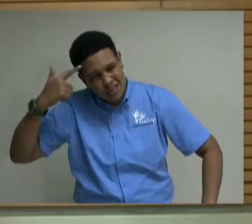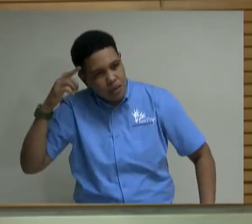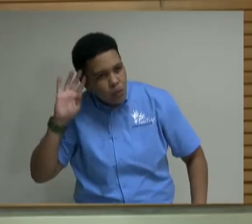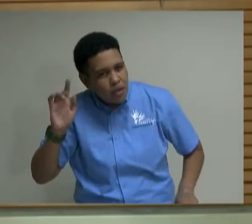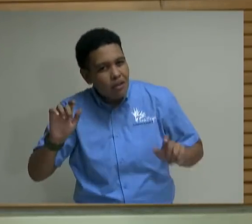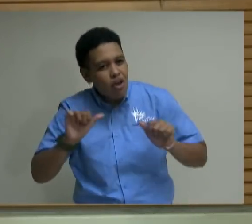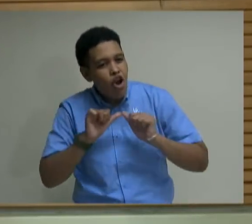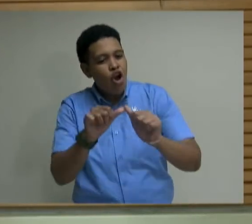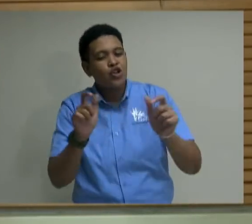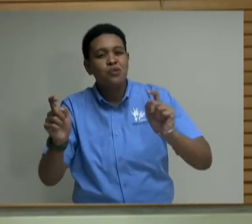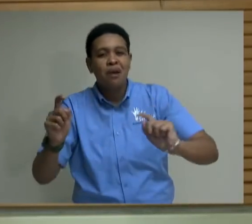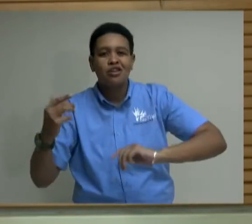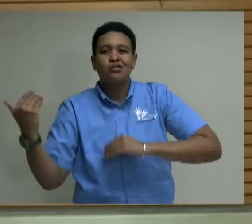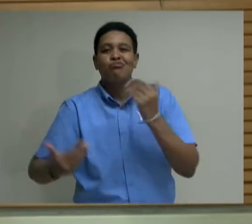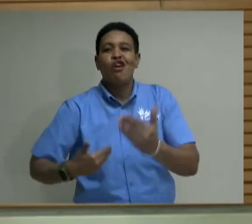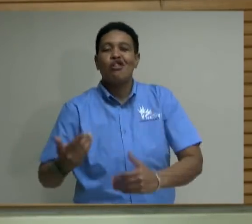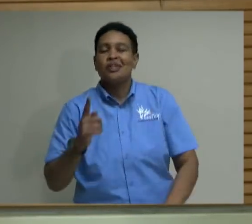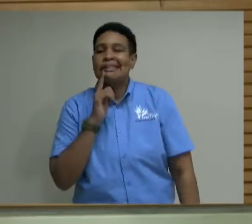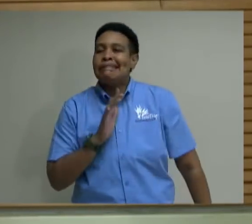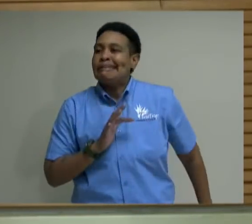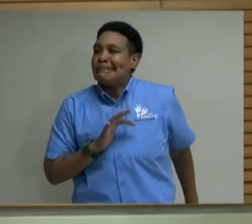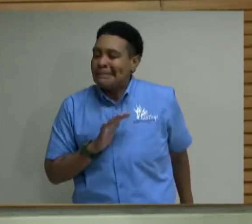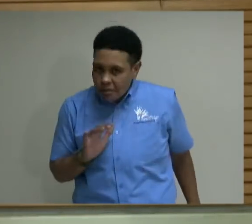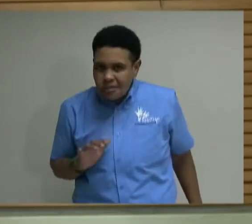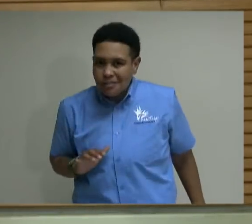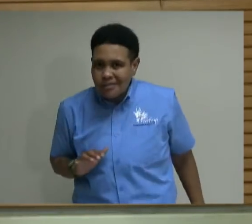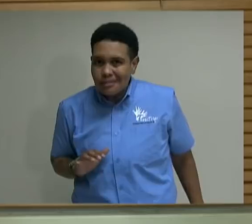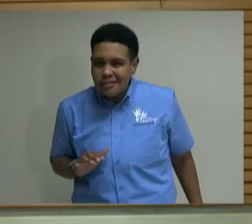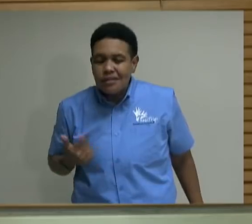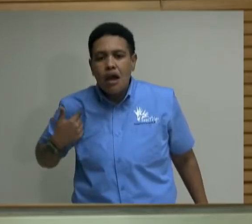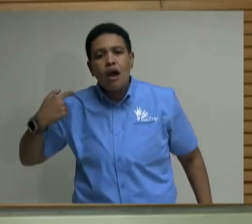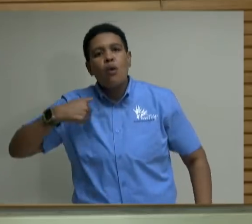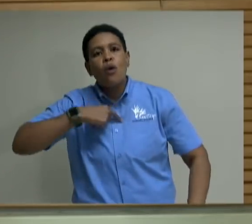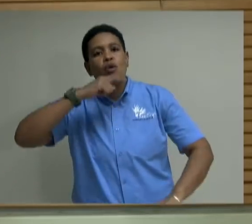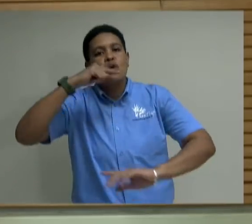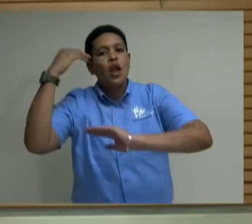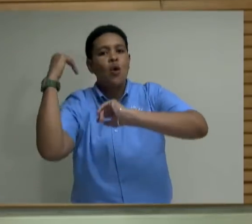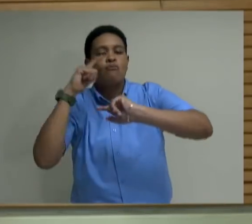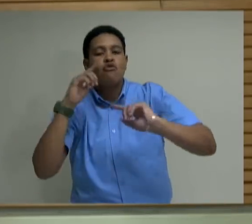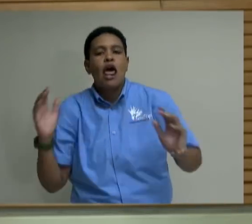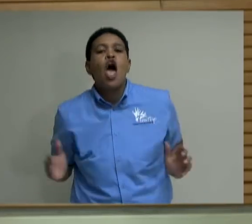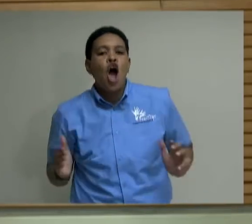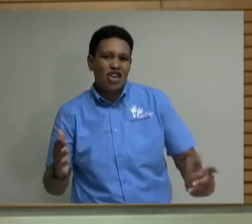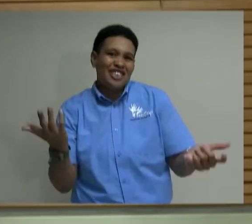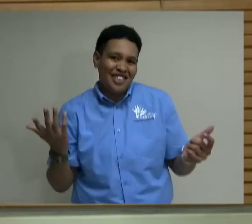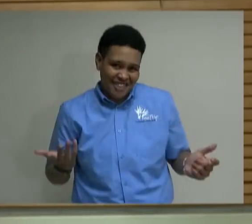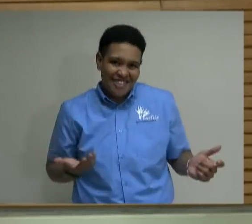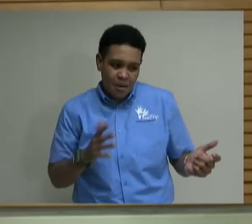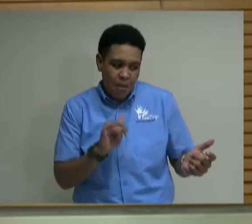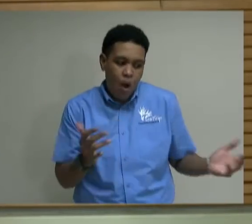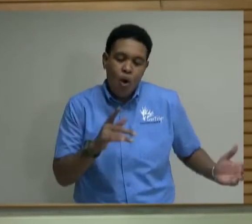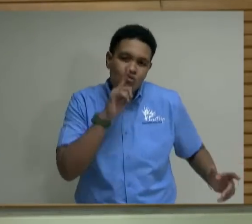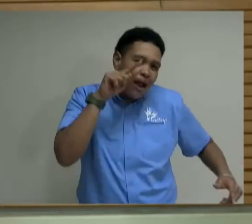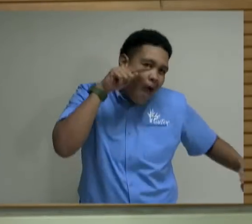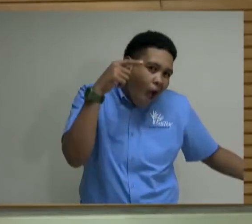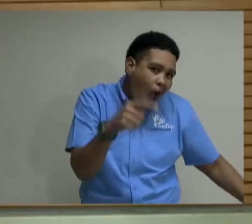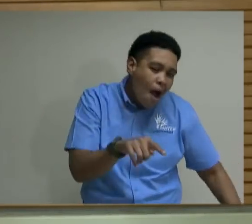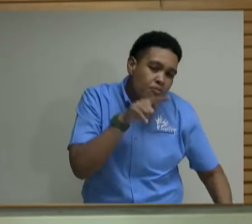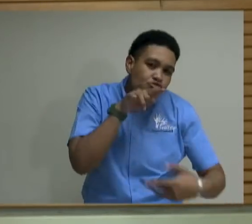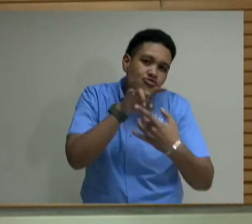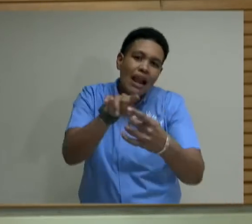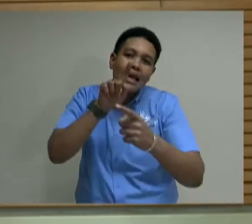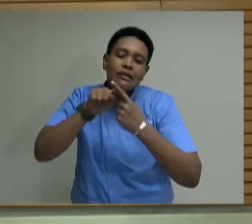manage that process fairly well, and we're encouraged by what is happening in terms